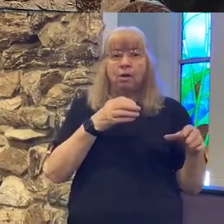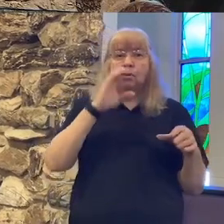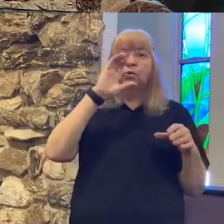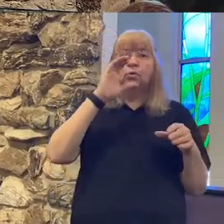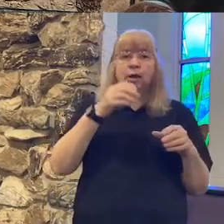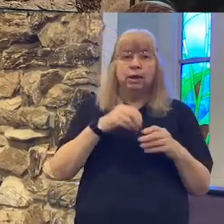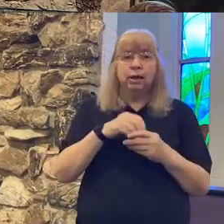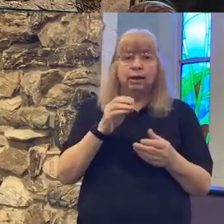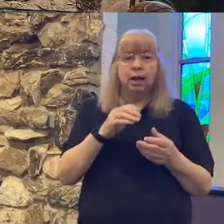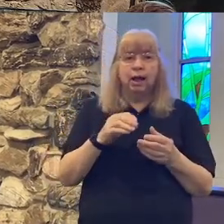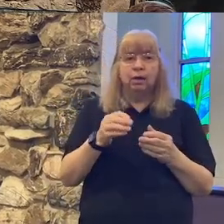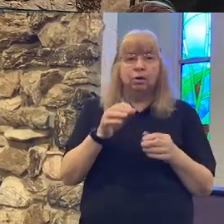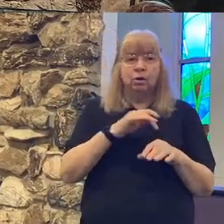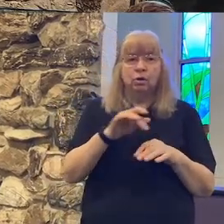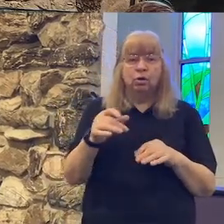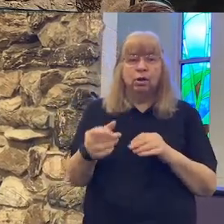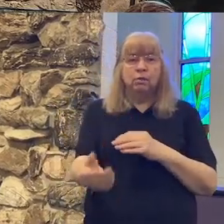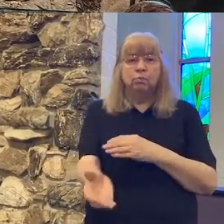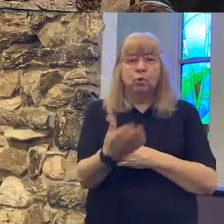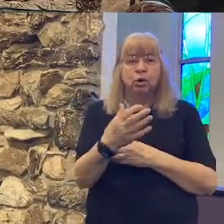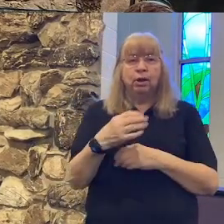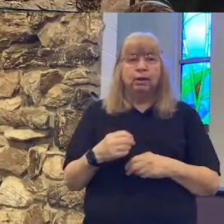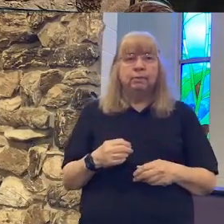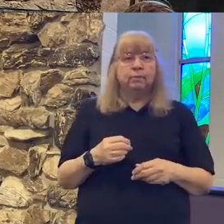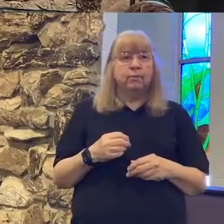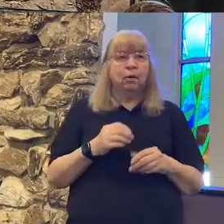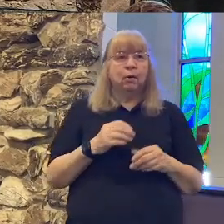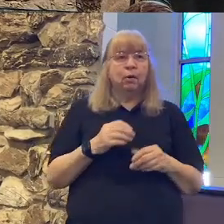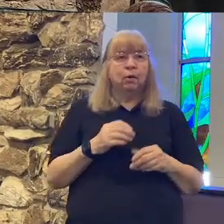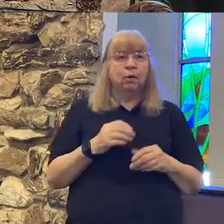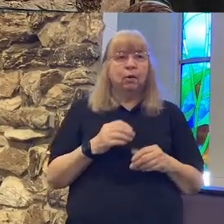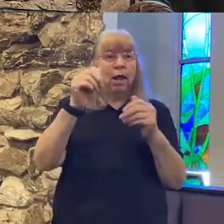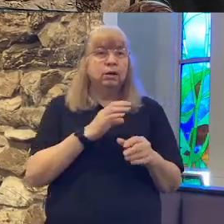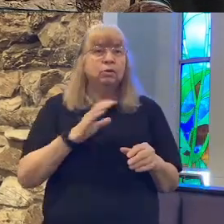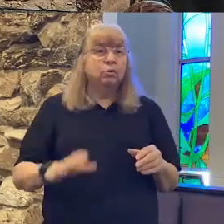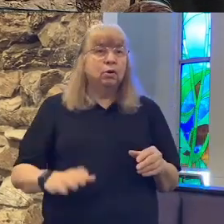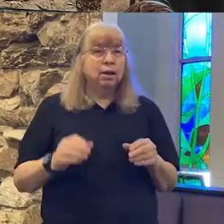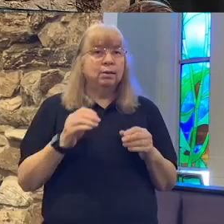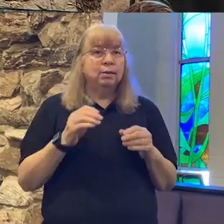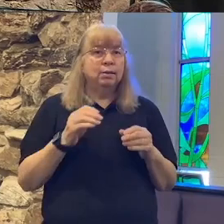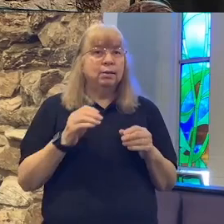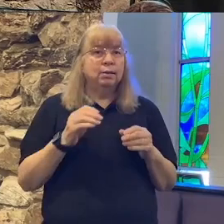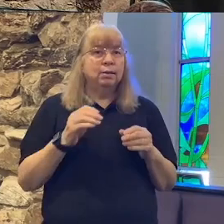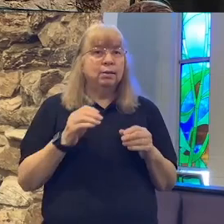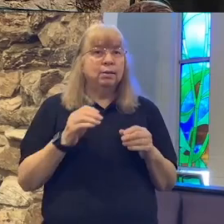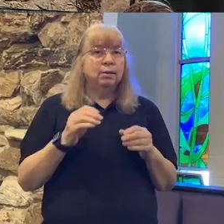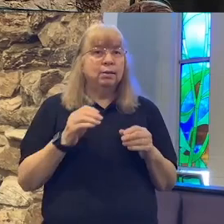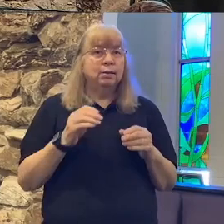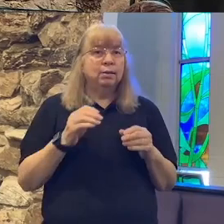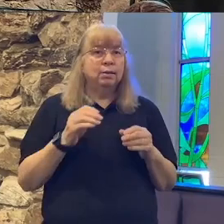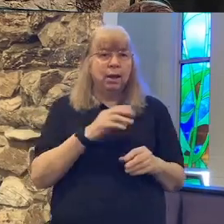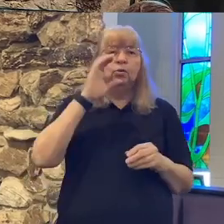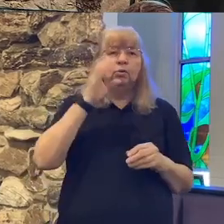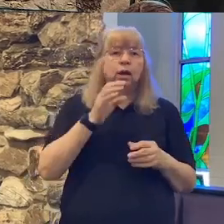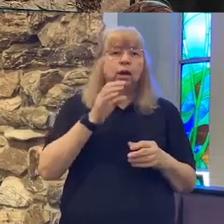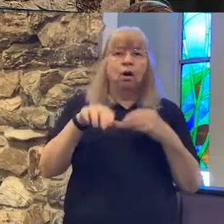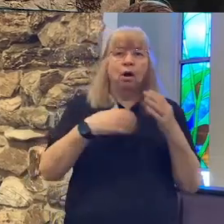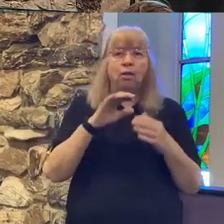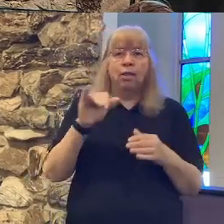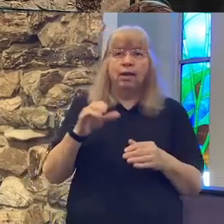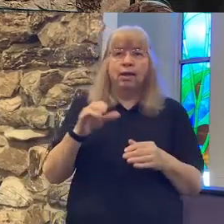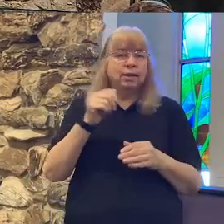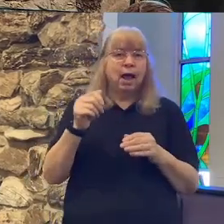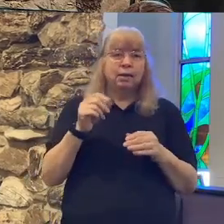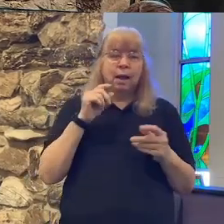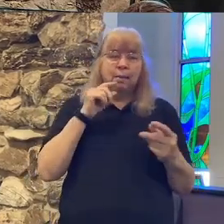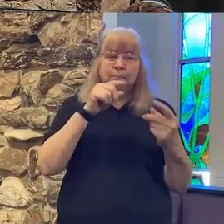they're good people, followers of Christ that, you know, they obey those laws. And even though they drink alcohol, it's not to that point of,